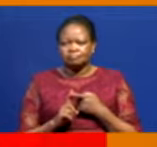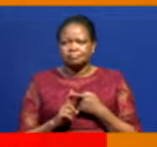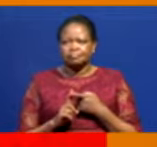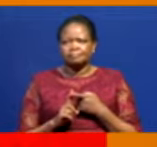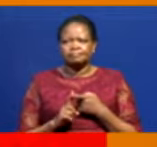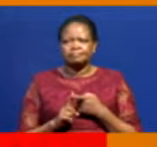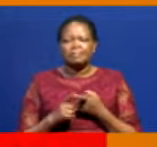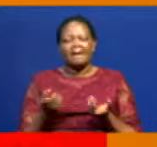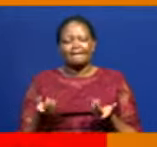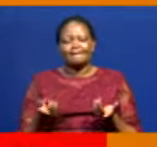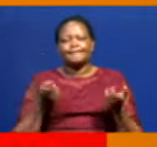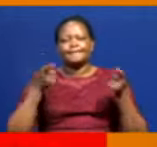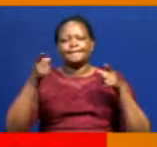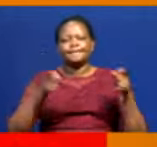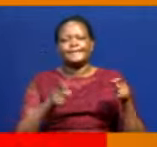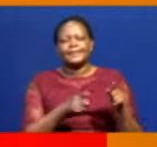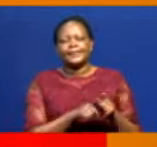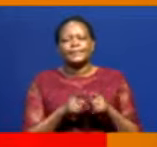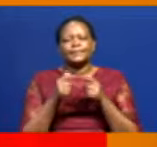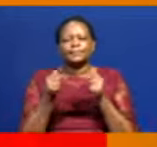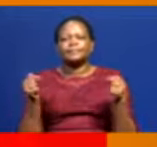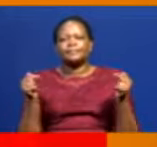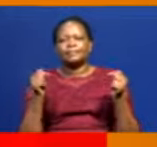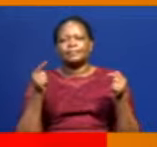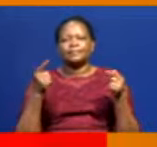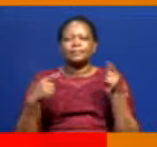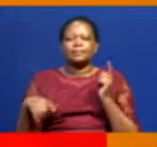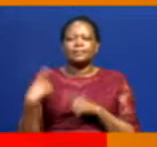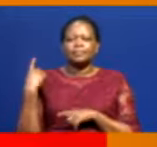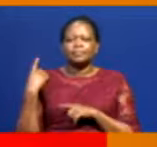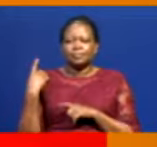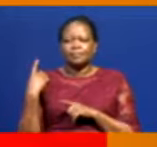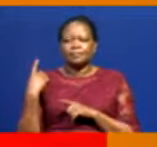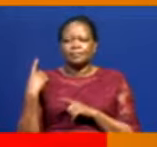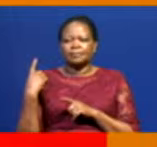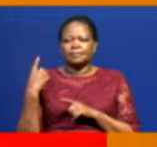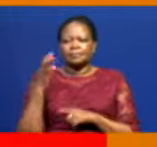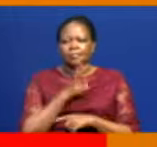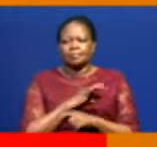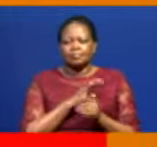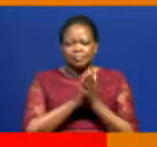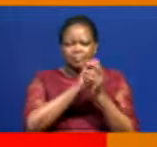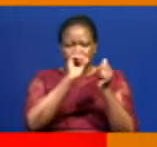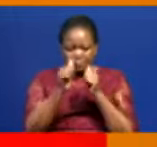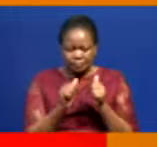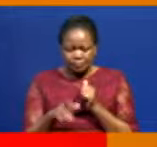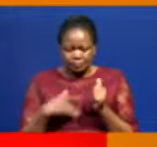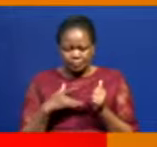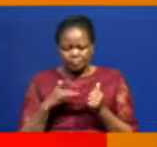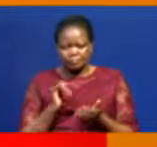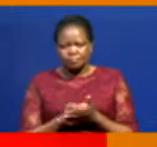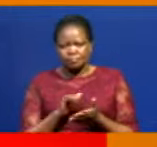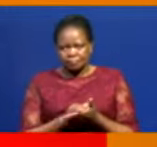the entirety of the administration, as opposed to winner take it all and the others probably feeling